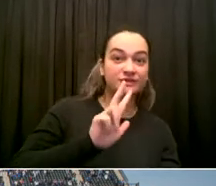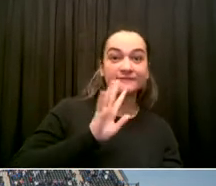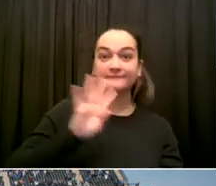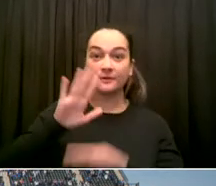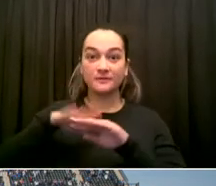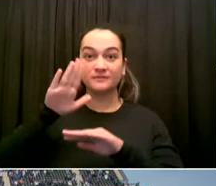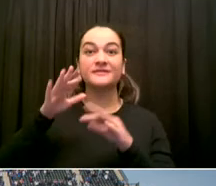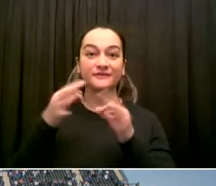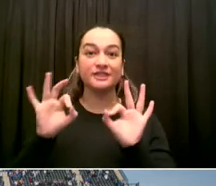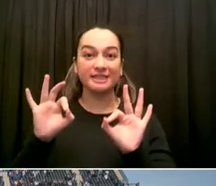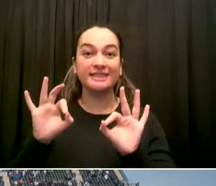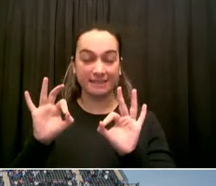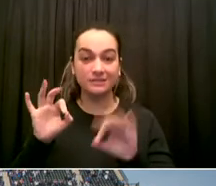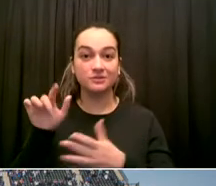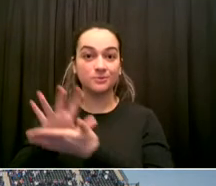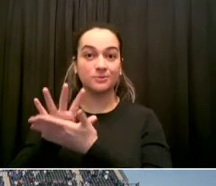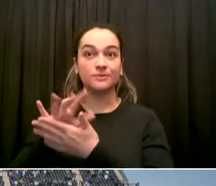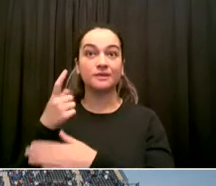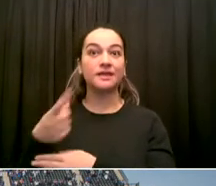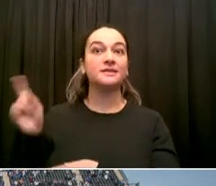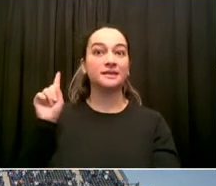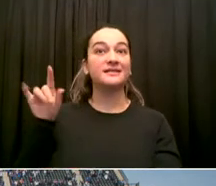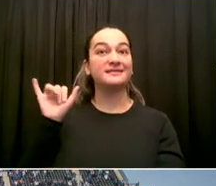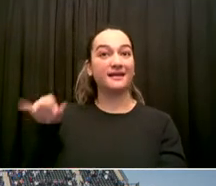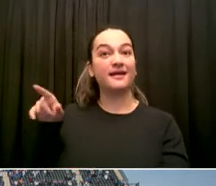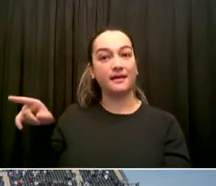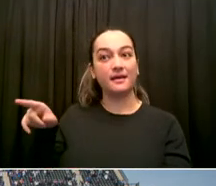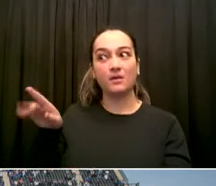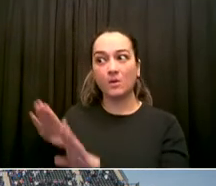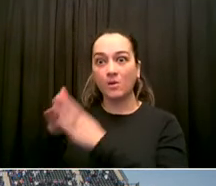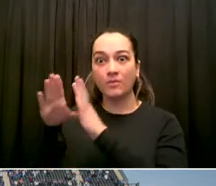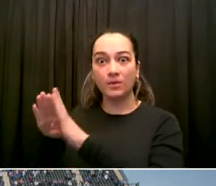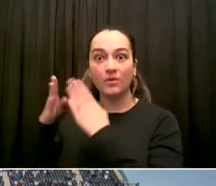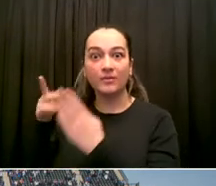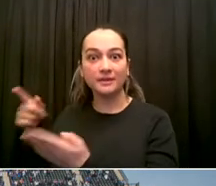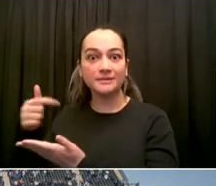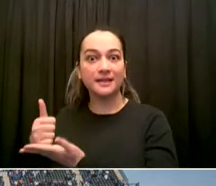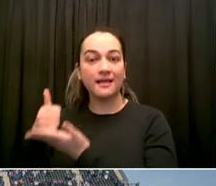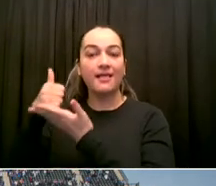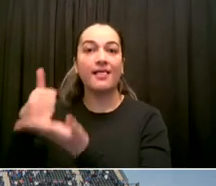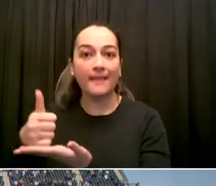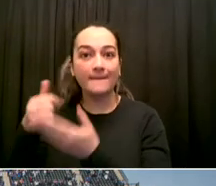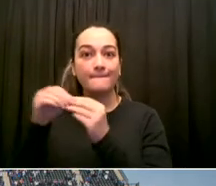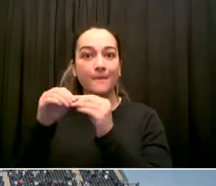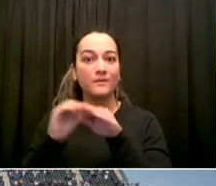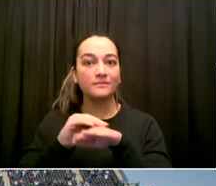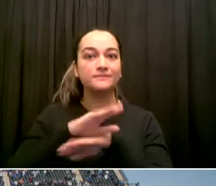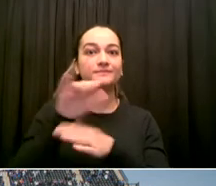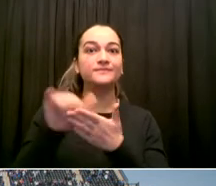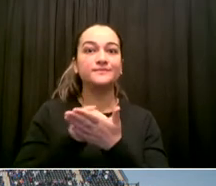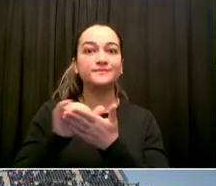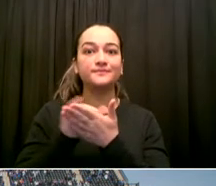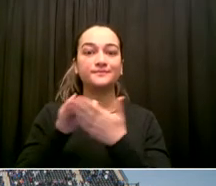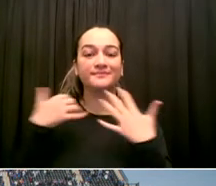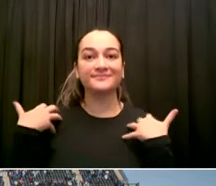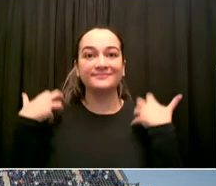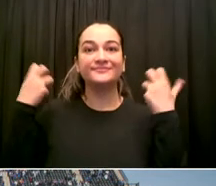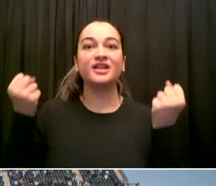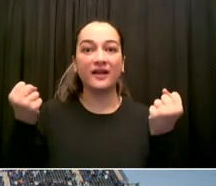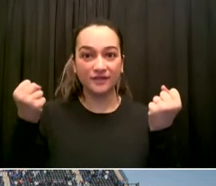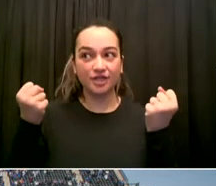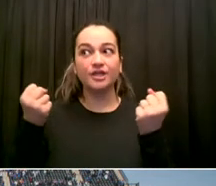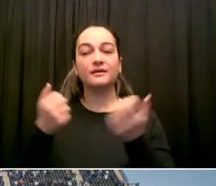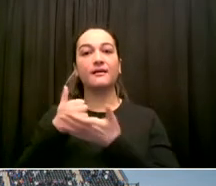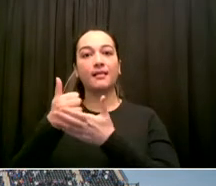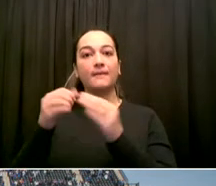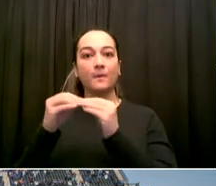are universal, that cover everyone equally. That's what we believe in. So today, opening day, I want to